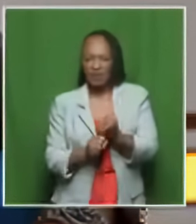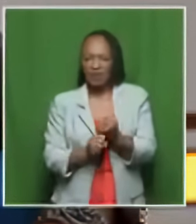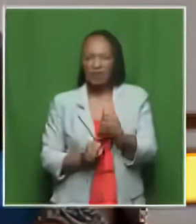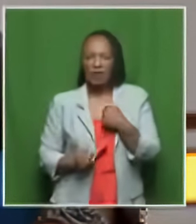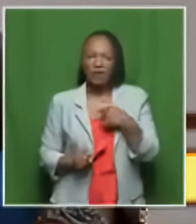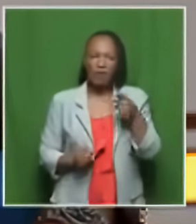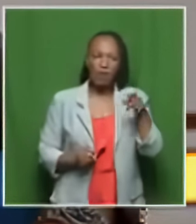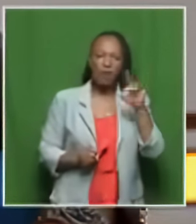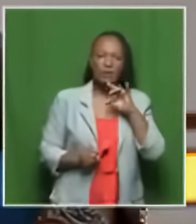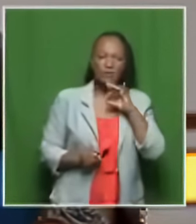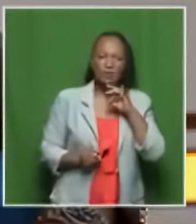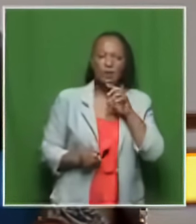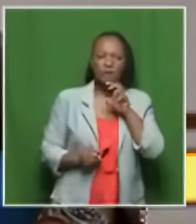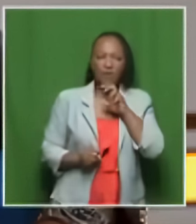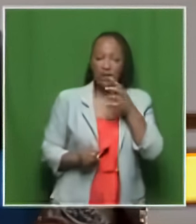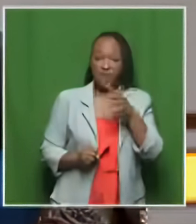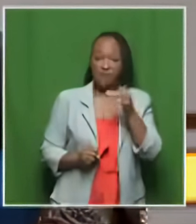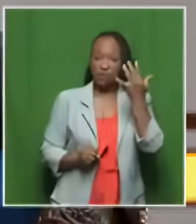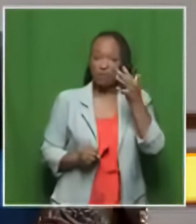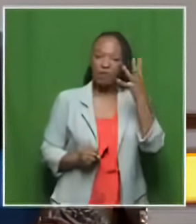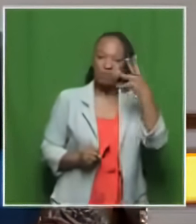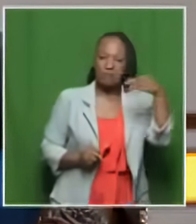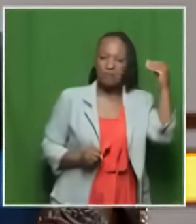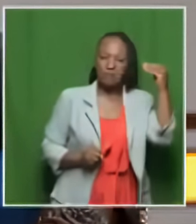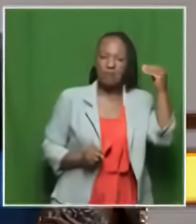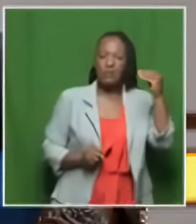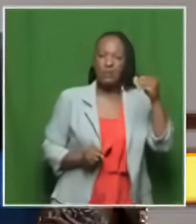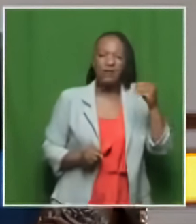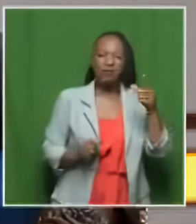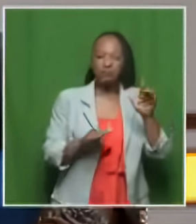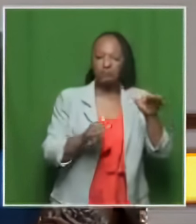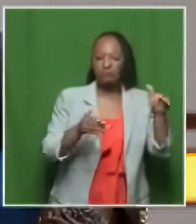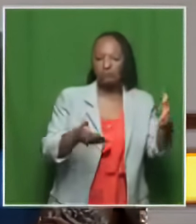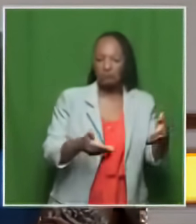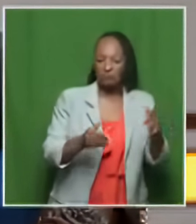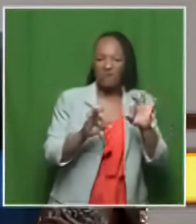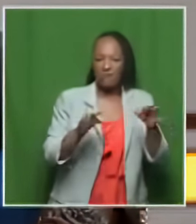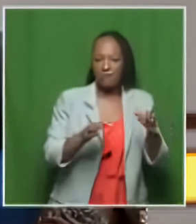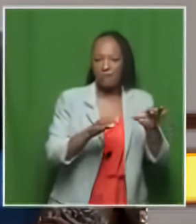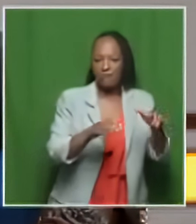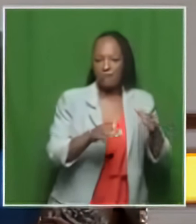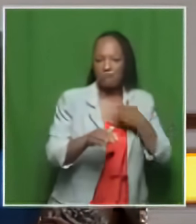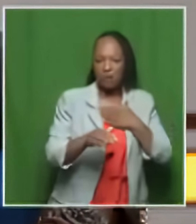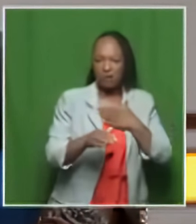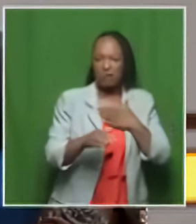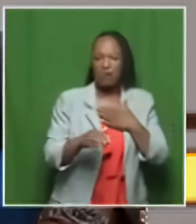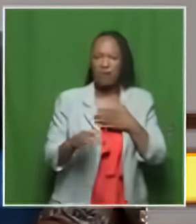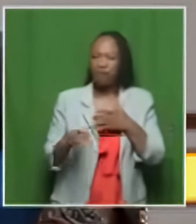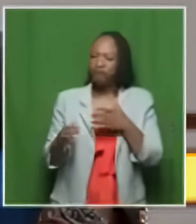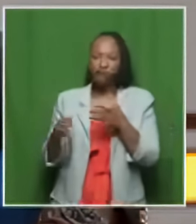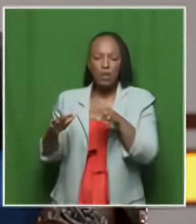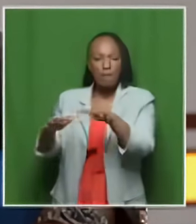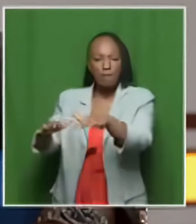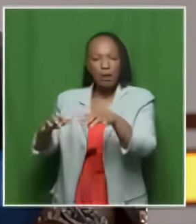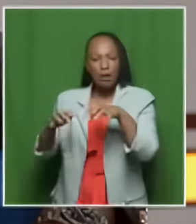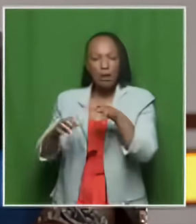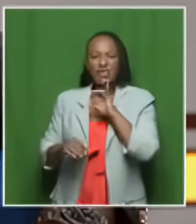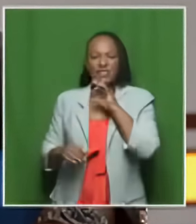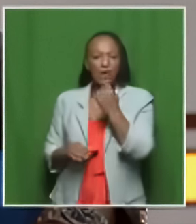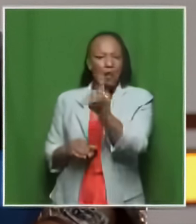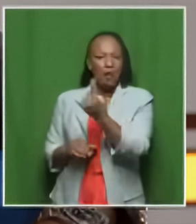on Friday, after speaking, to go and bury one of my relatives. And they ran the whole of